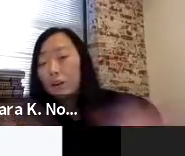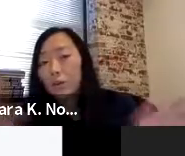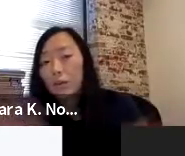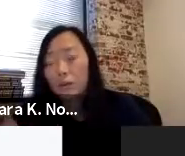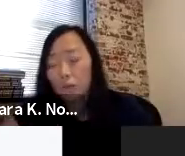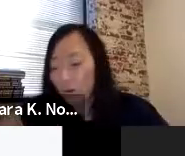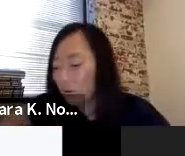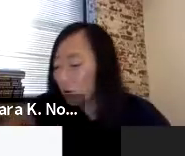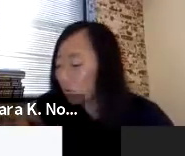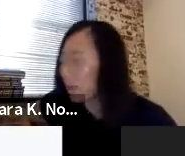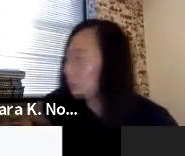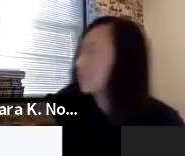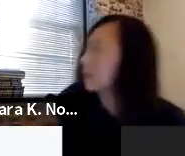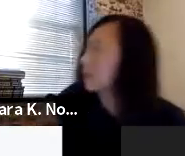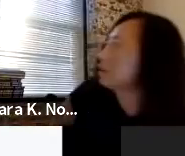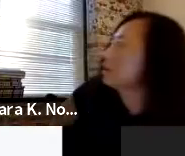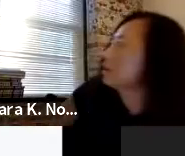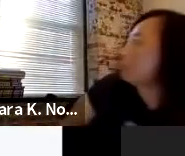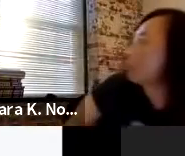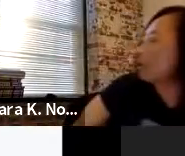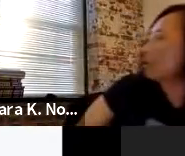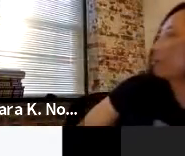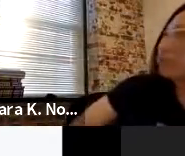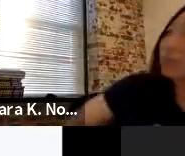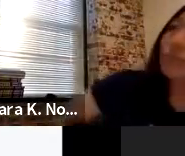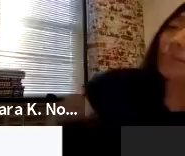And, for those who don't know, South Philly,